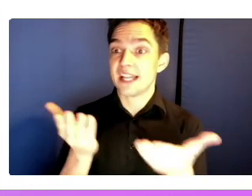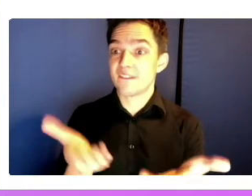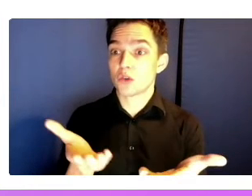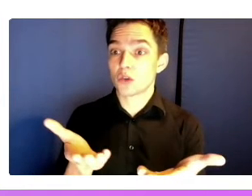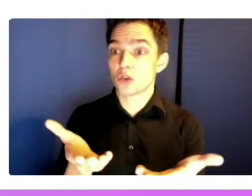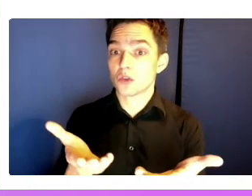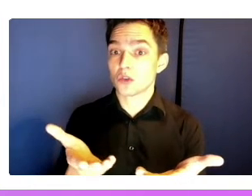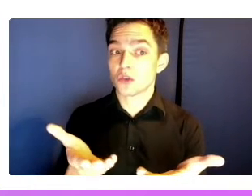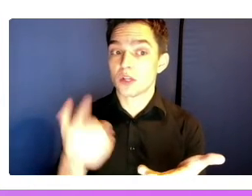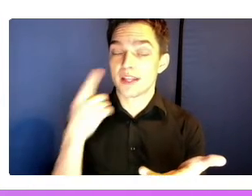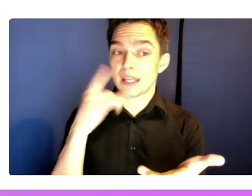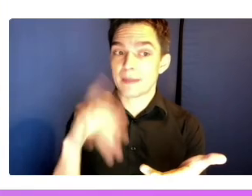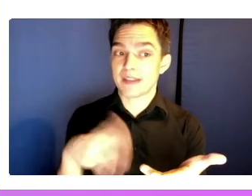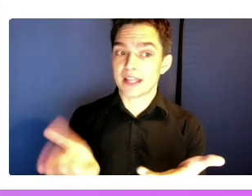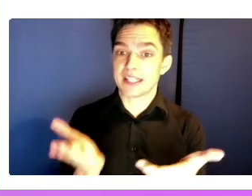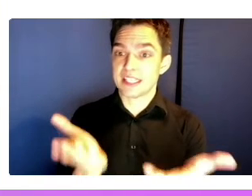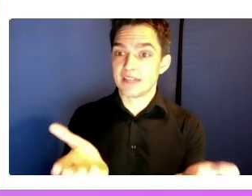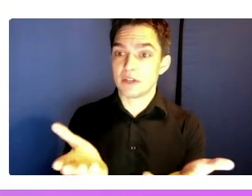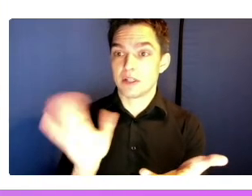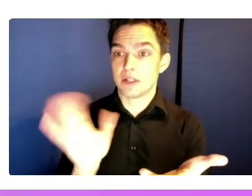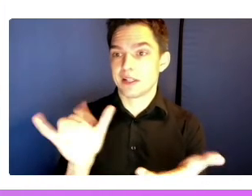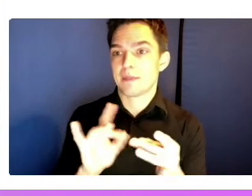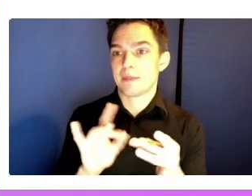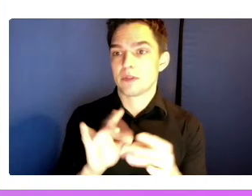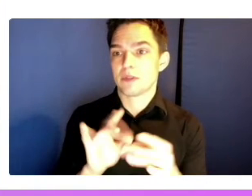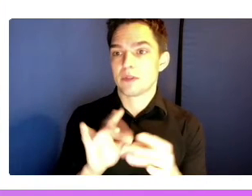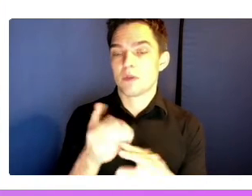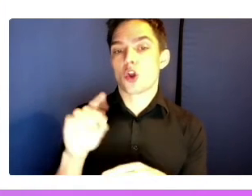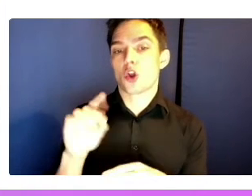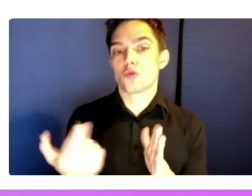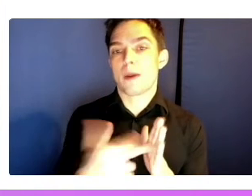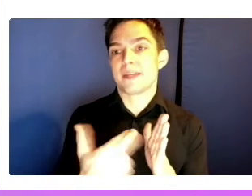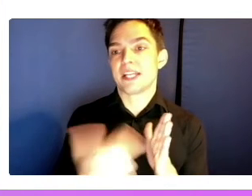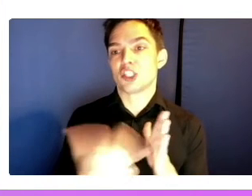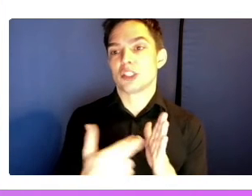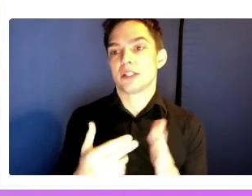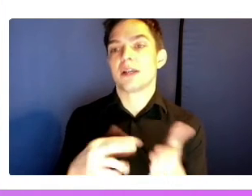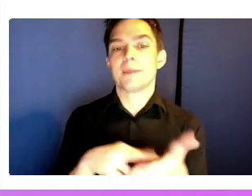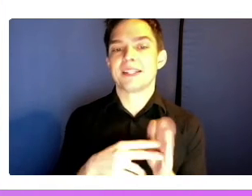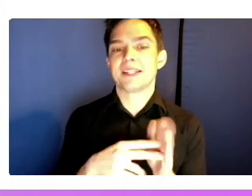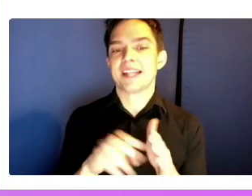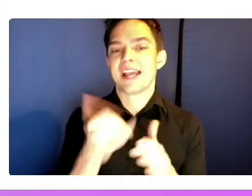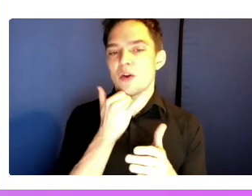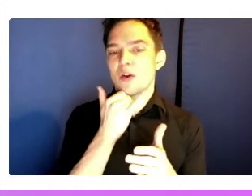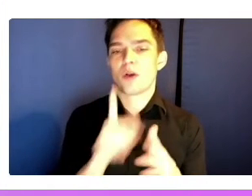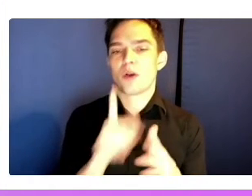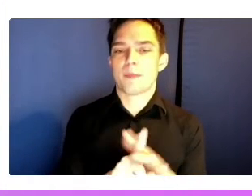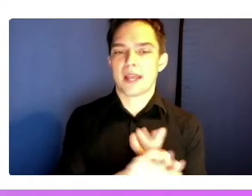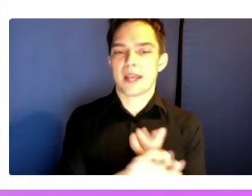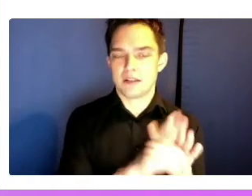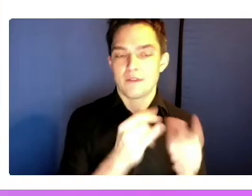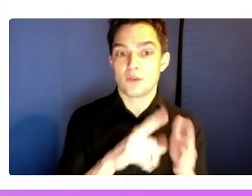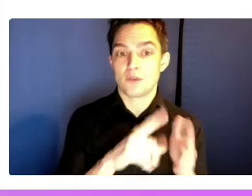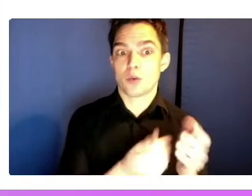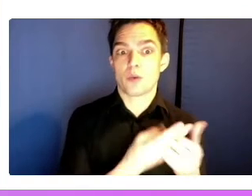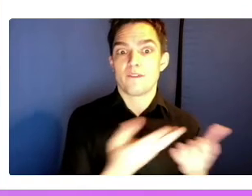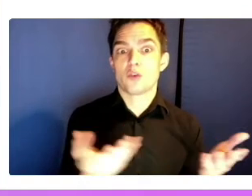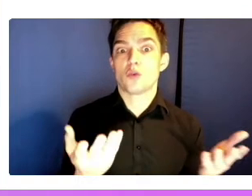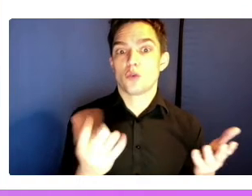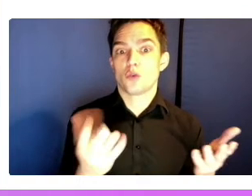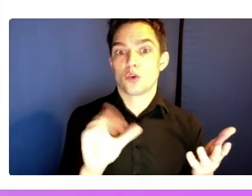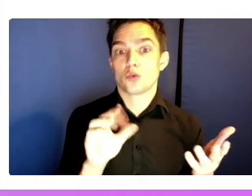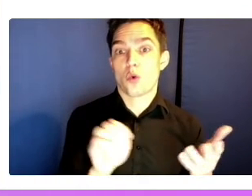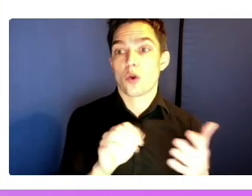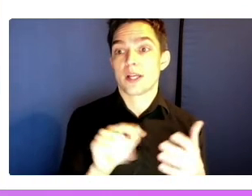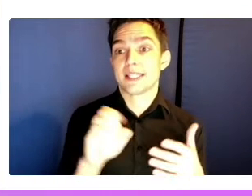deliver. Because, like I said before, code repetition means errors are going to repeat. So if you start with the few core templates, we should